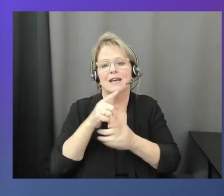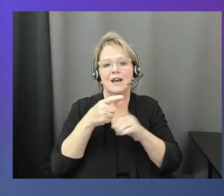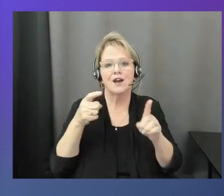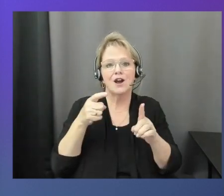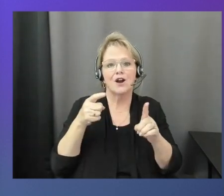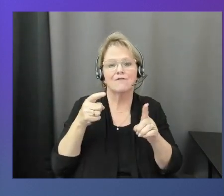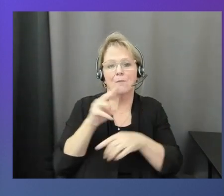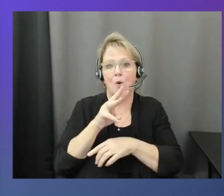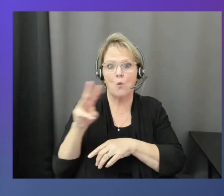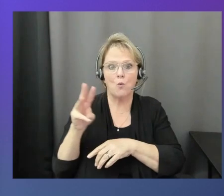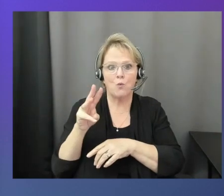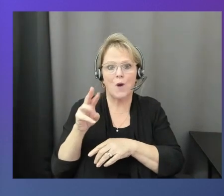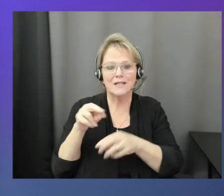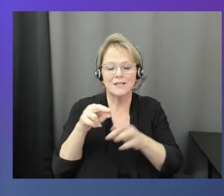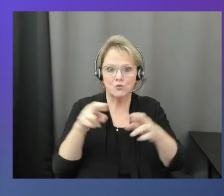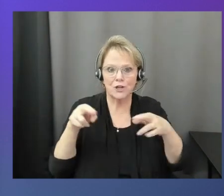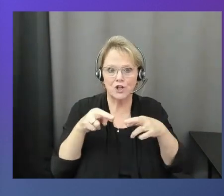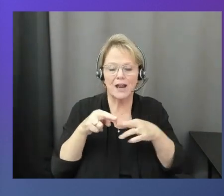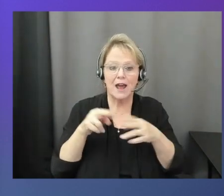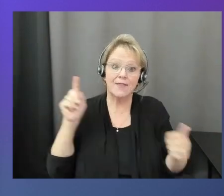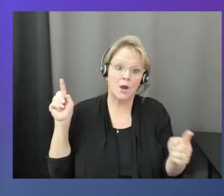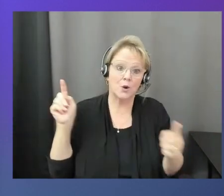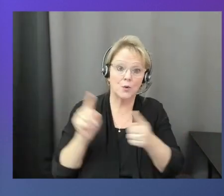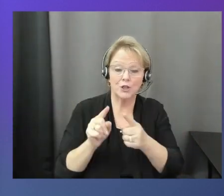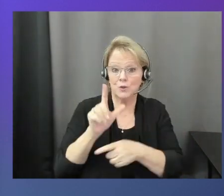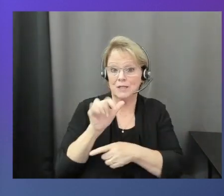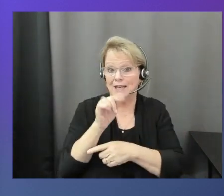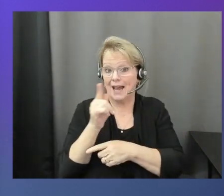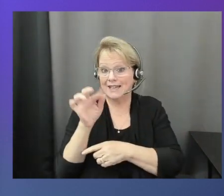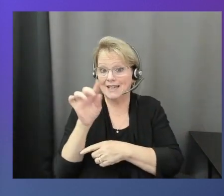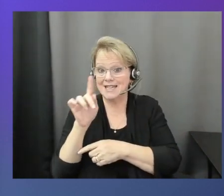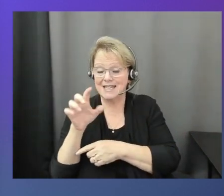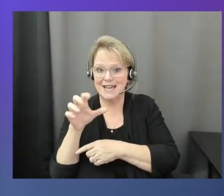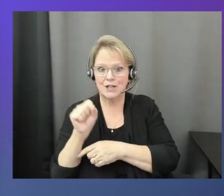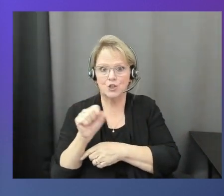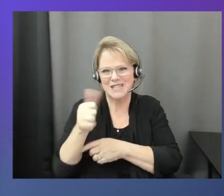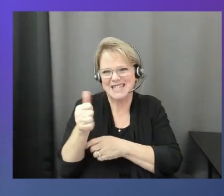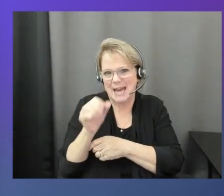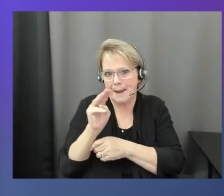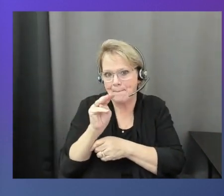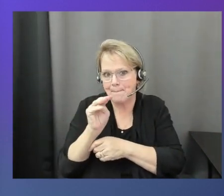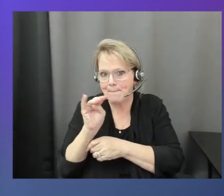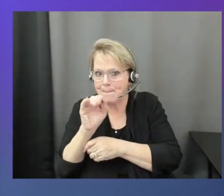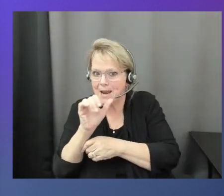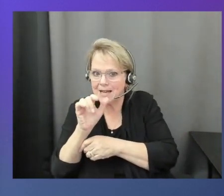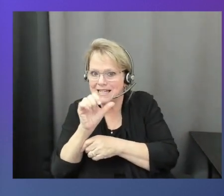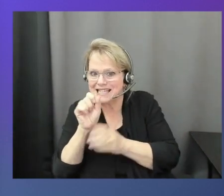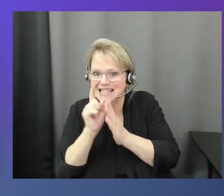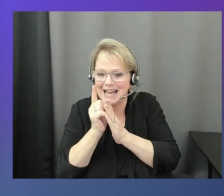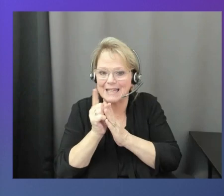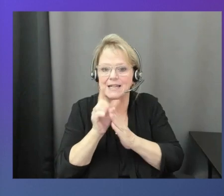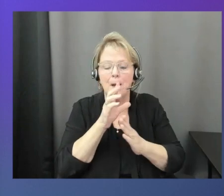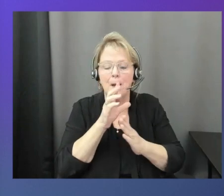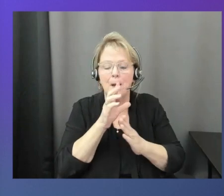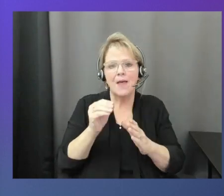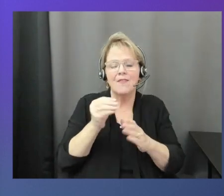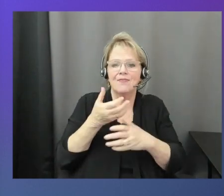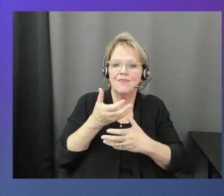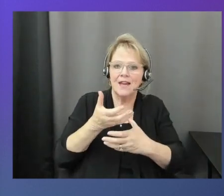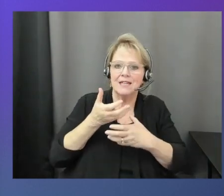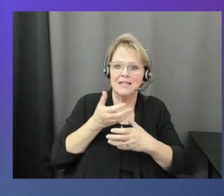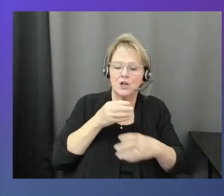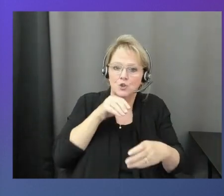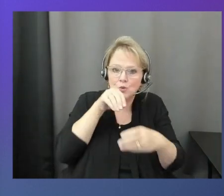was able to reduce latency down to under 10 milliseconds, the desired latency profile to serve their internal customers with better performance,